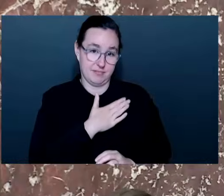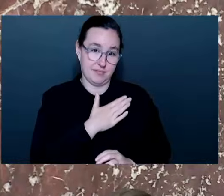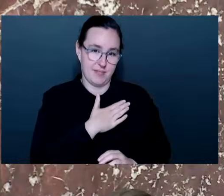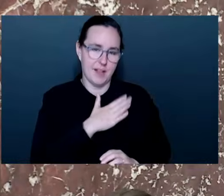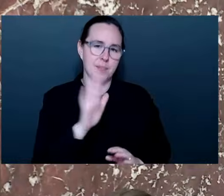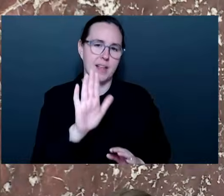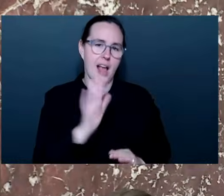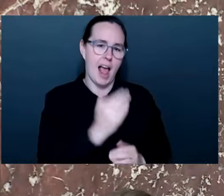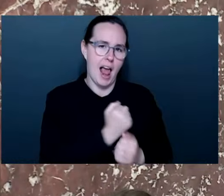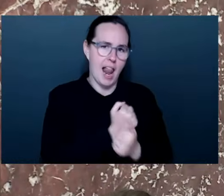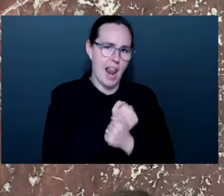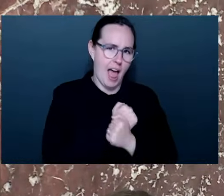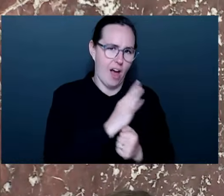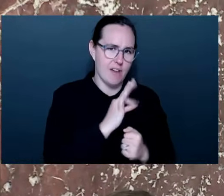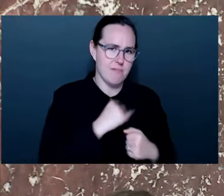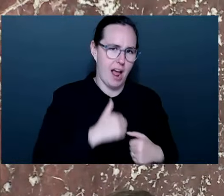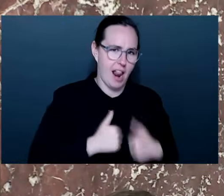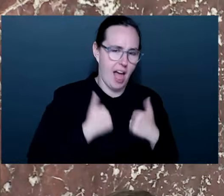meant.